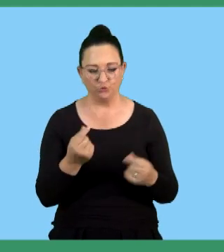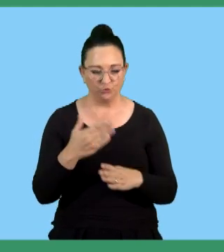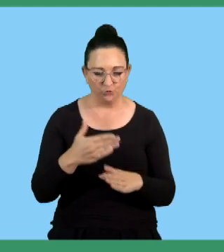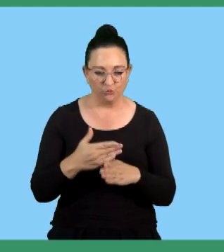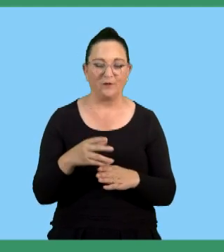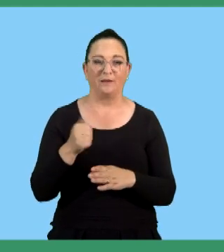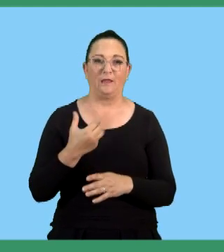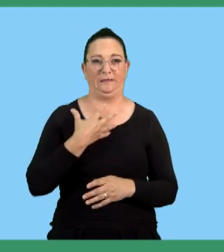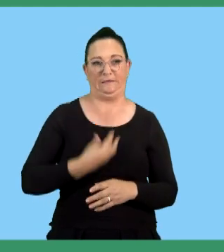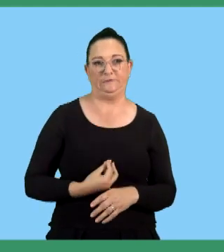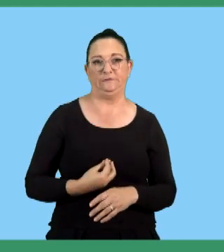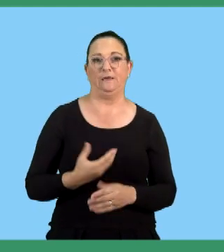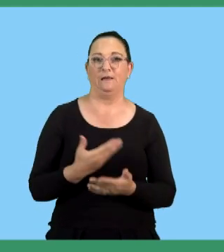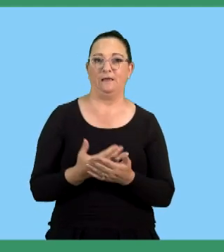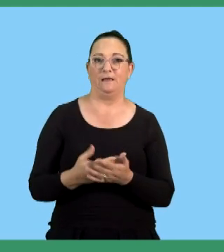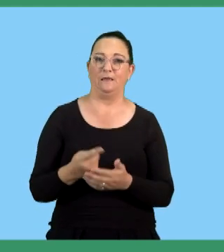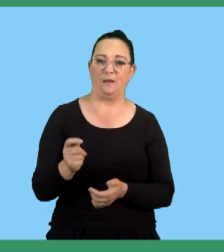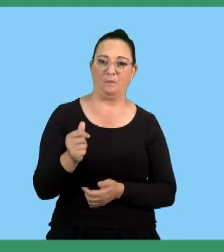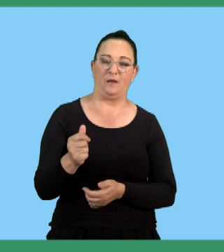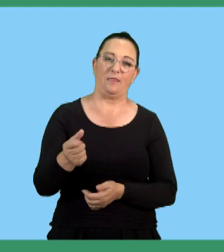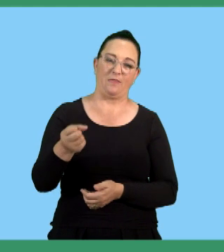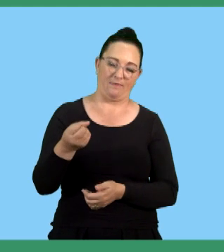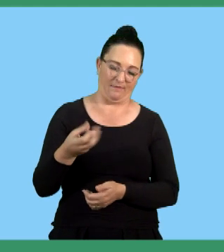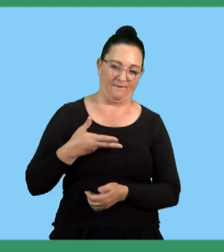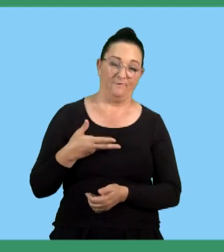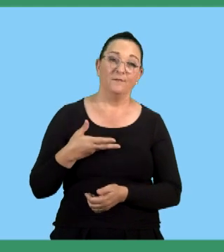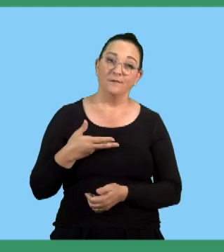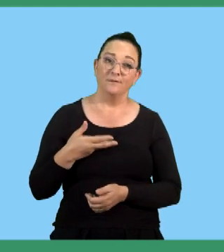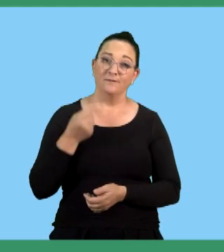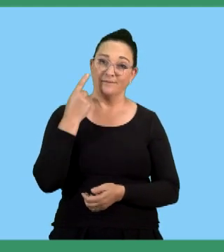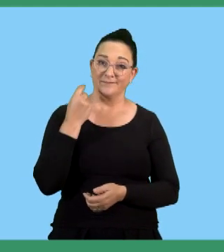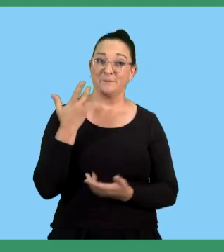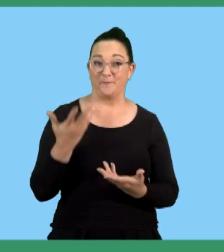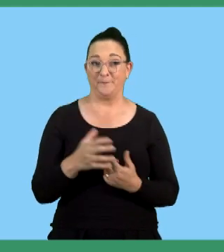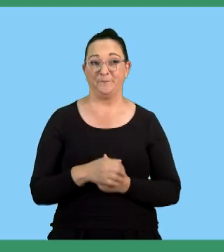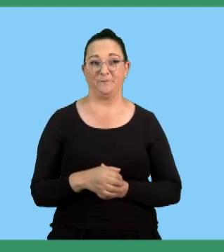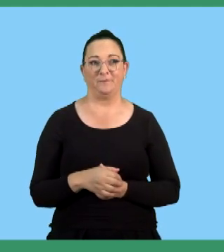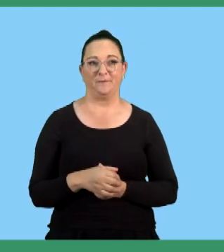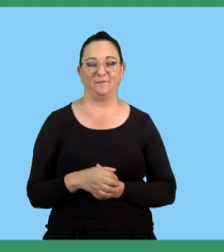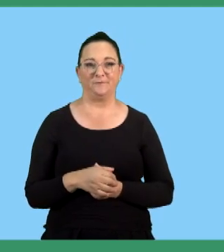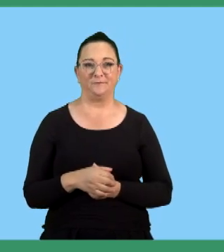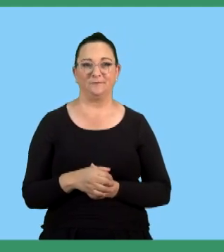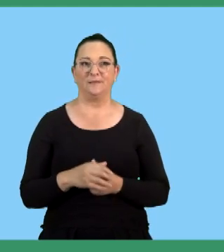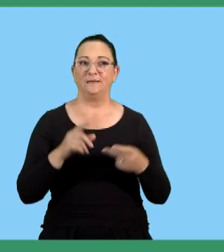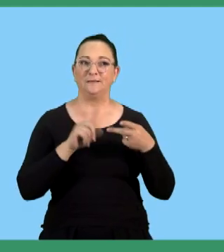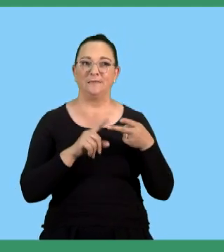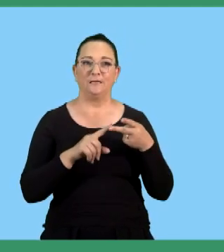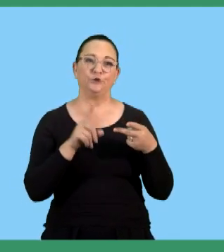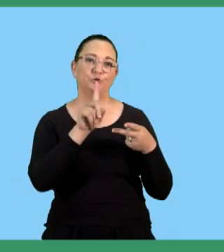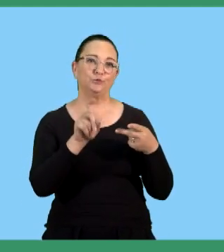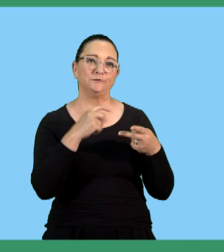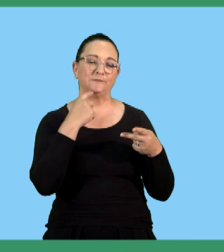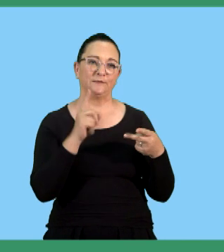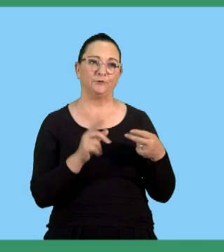duty to claim for compensation. So that was just a giveaway, don't you think? Yes. So the second question